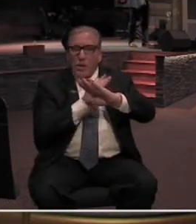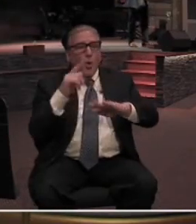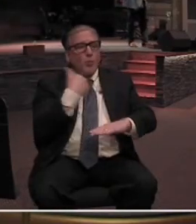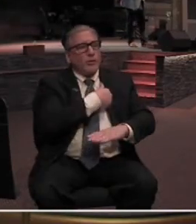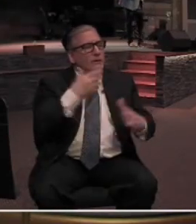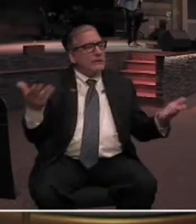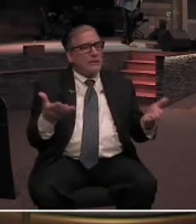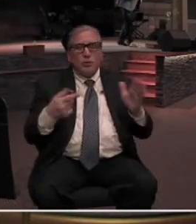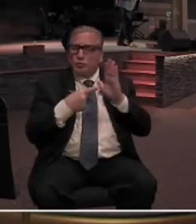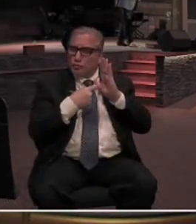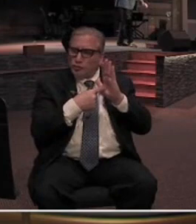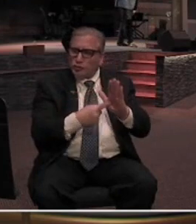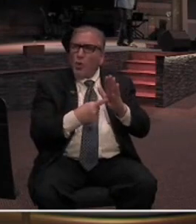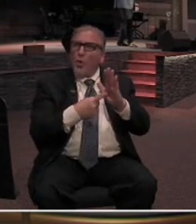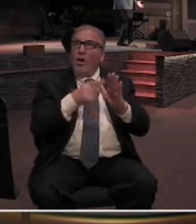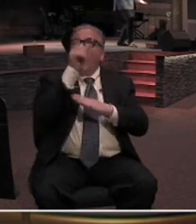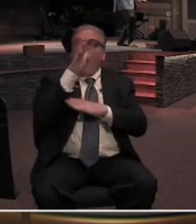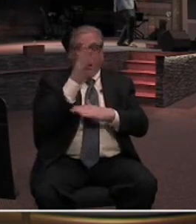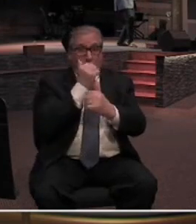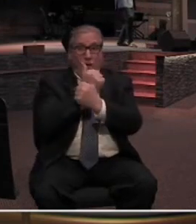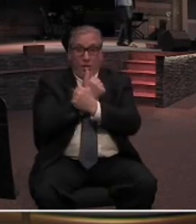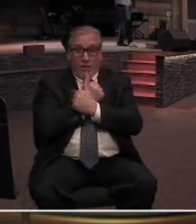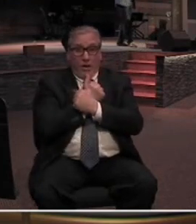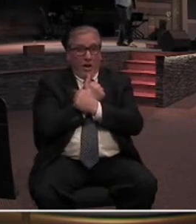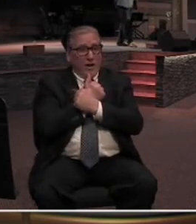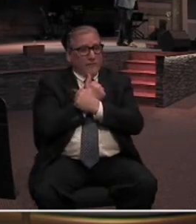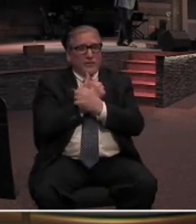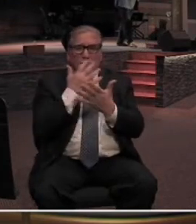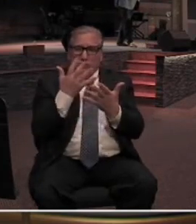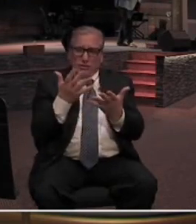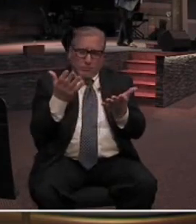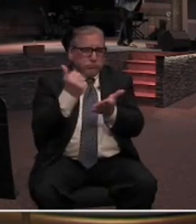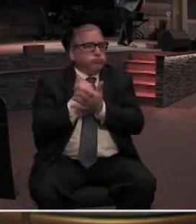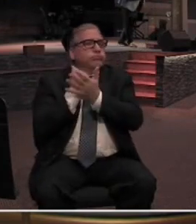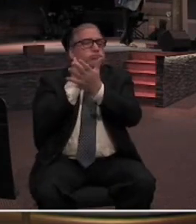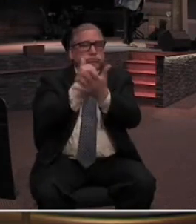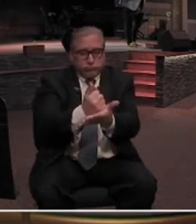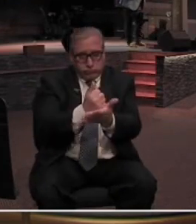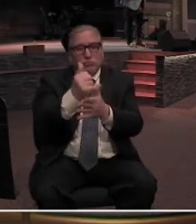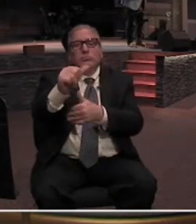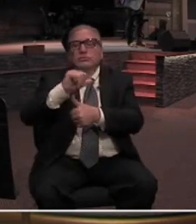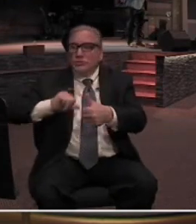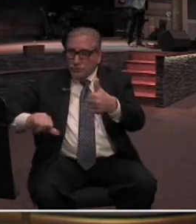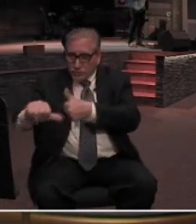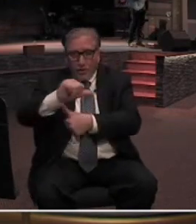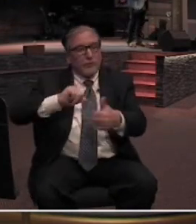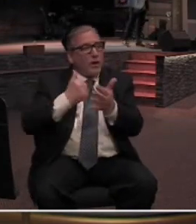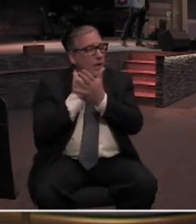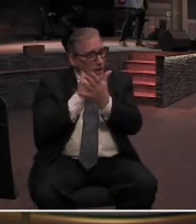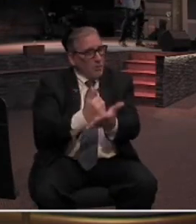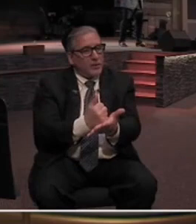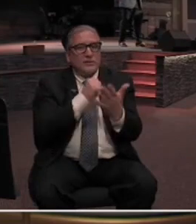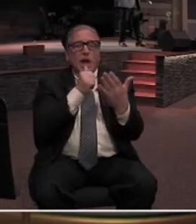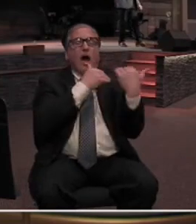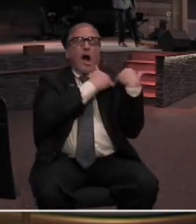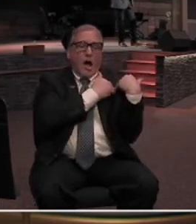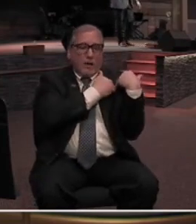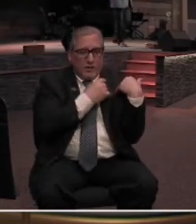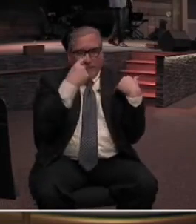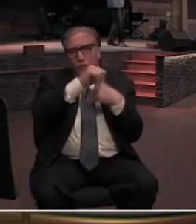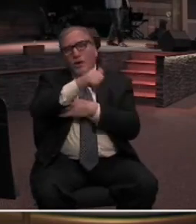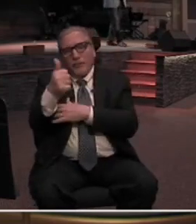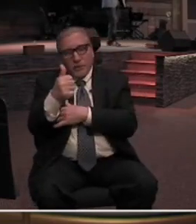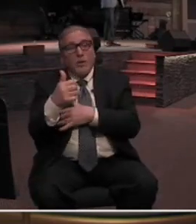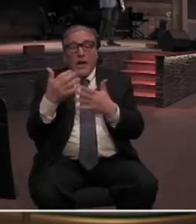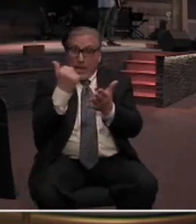here to show the love of God. We're here to lift one another's burdens, not be a burden. We're here to help recover, not to